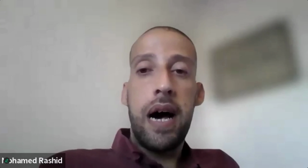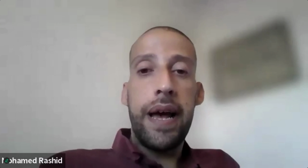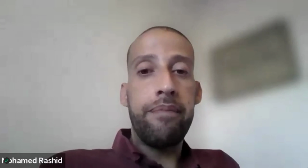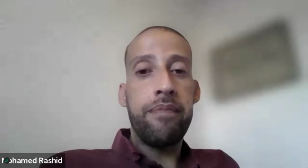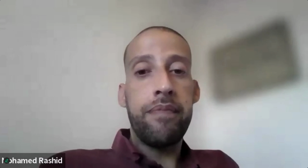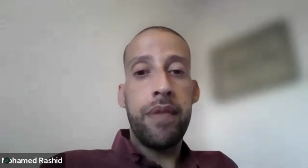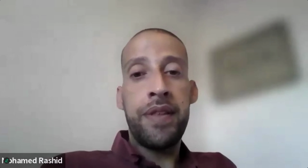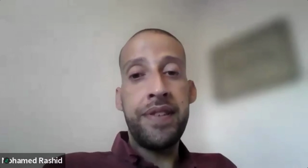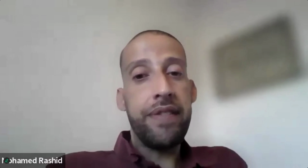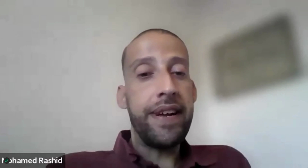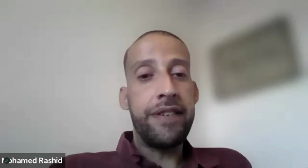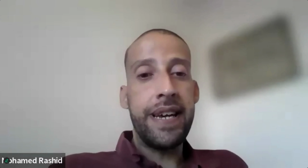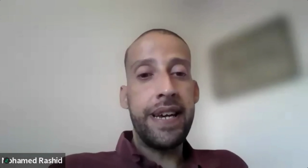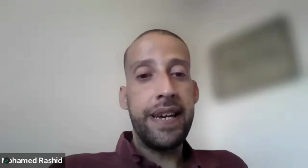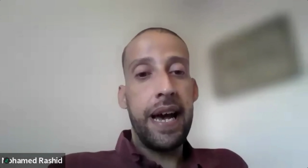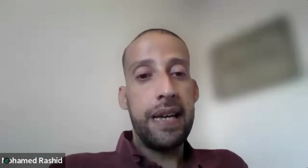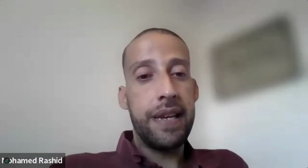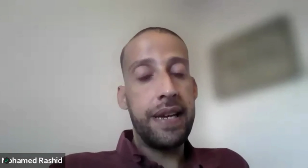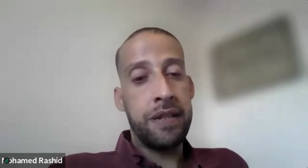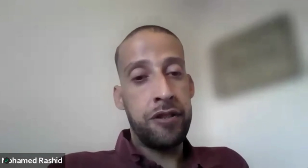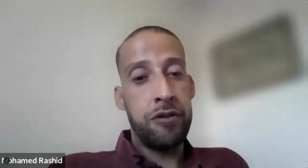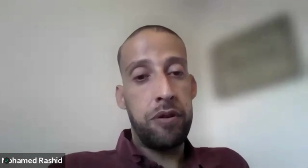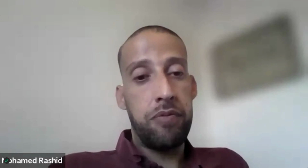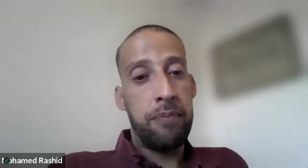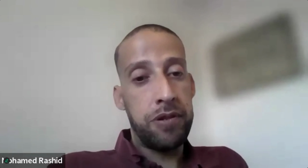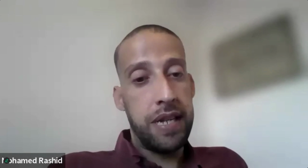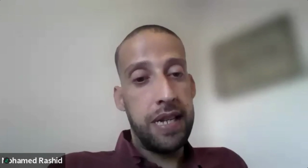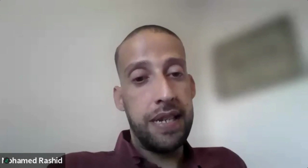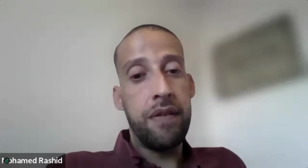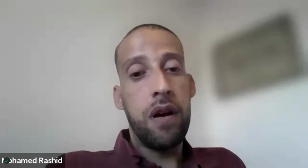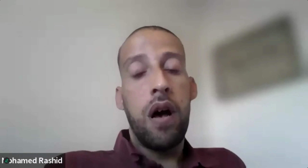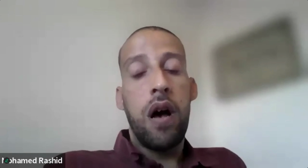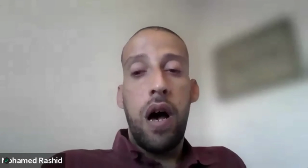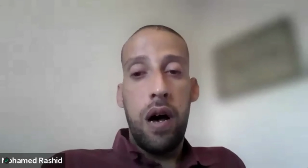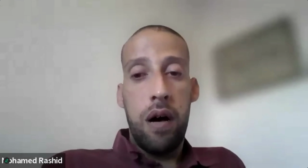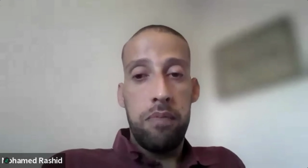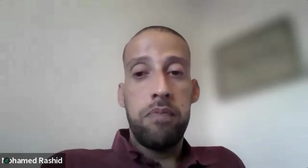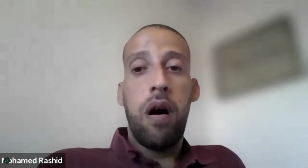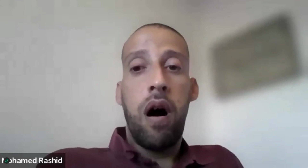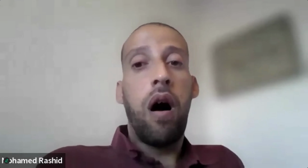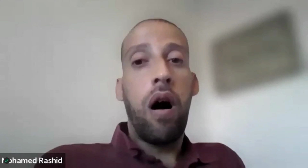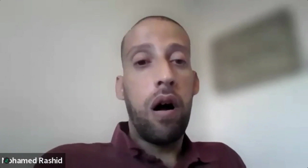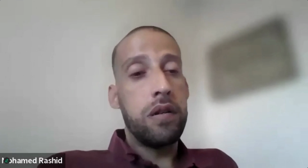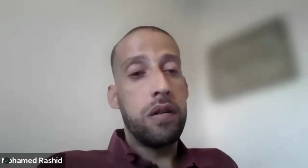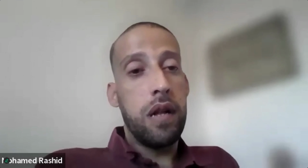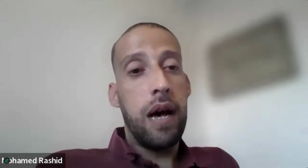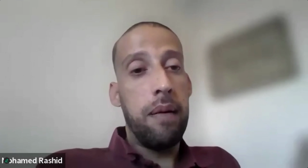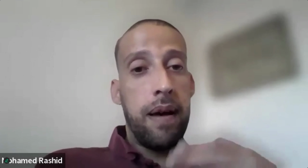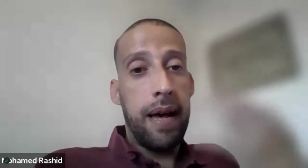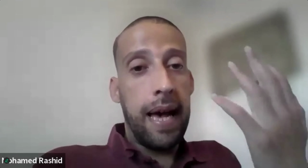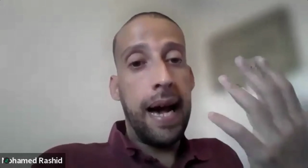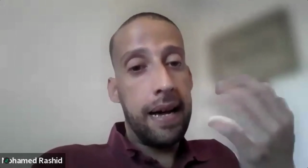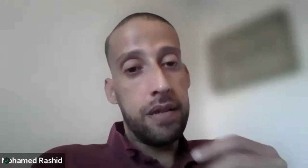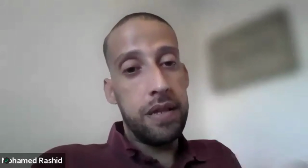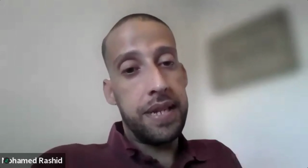then I'm still there today as a consumer representative um, on